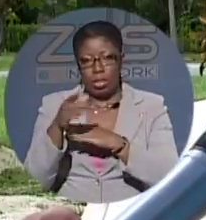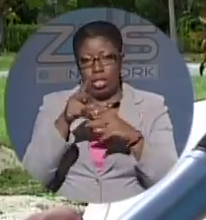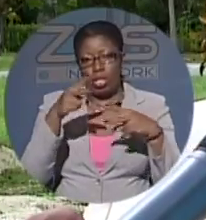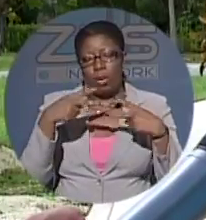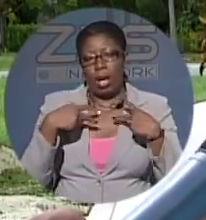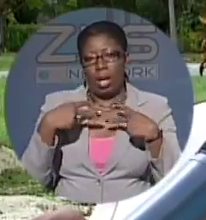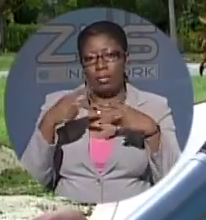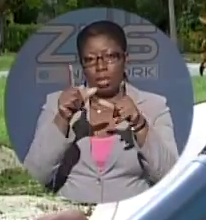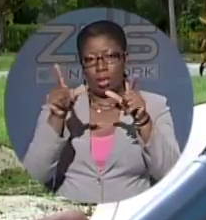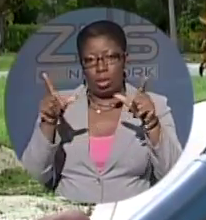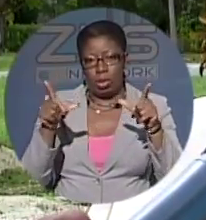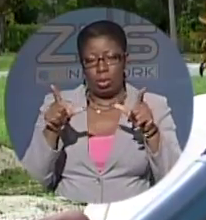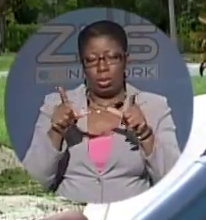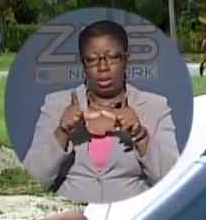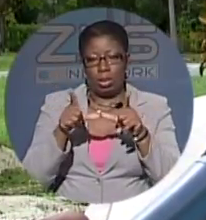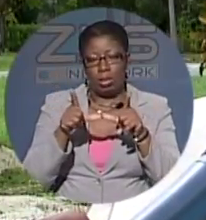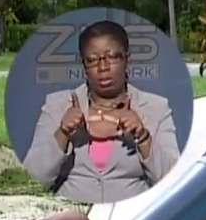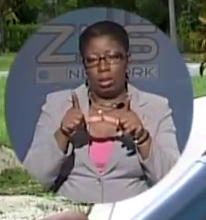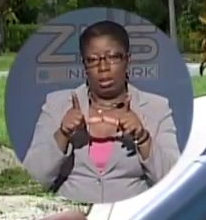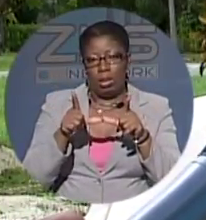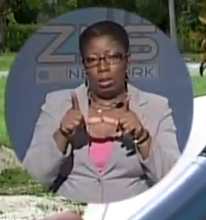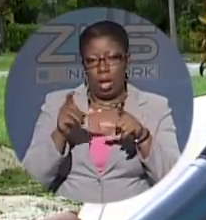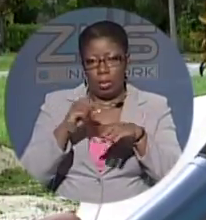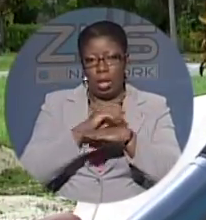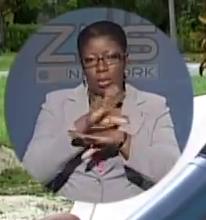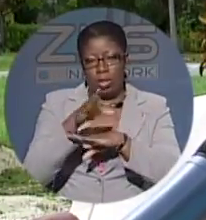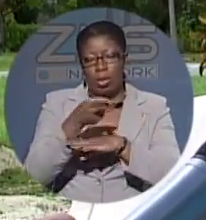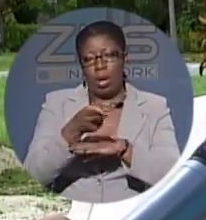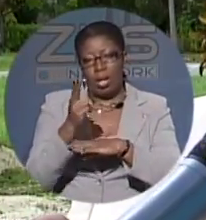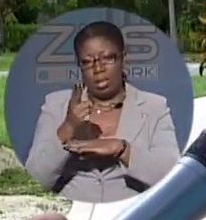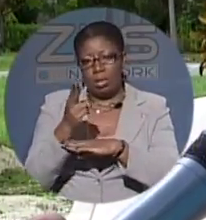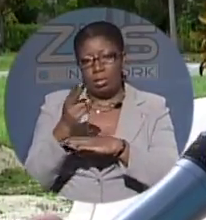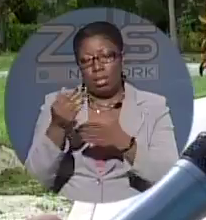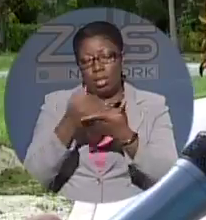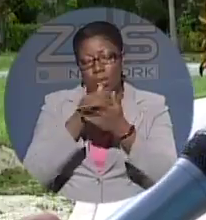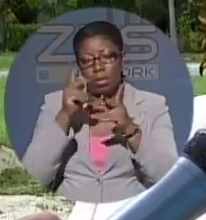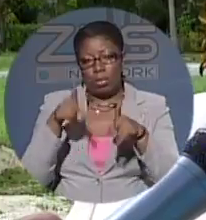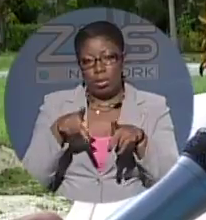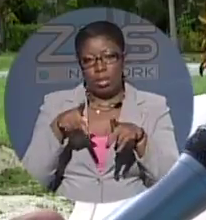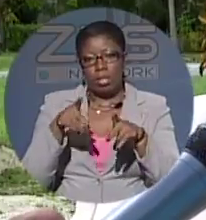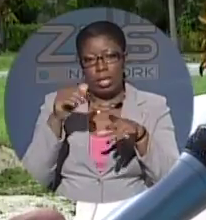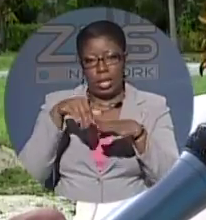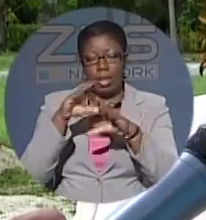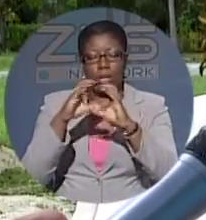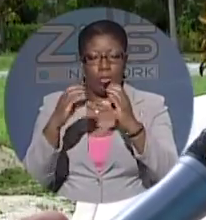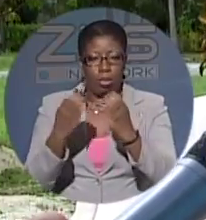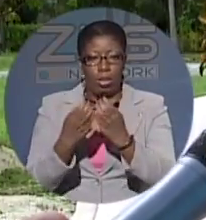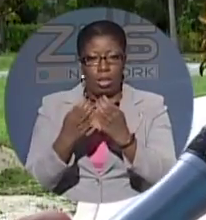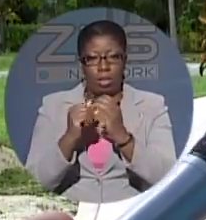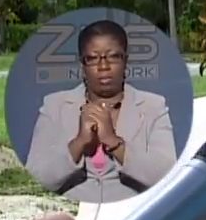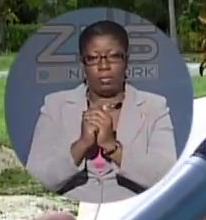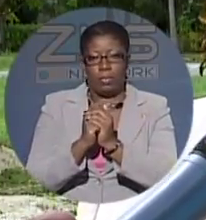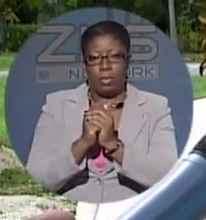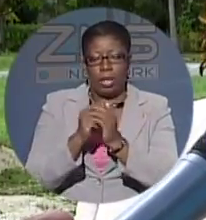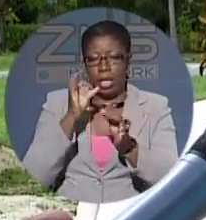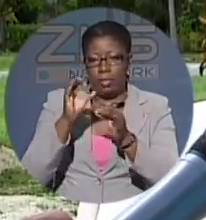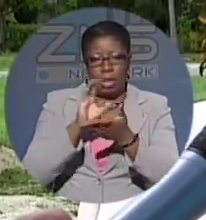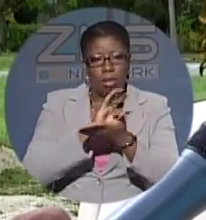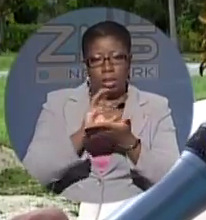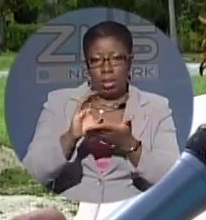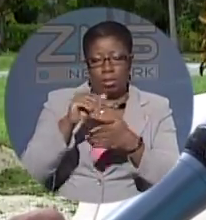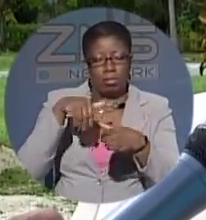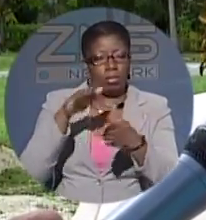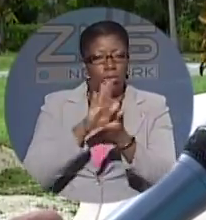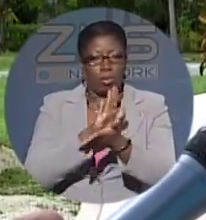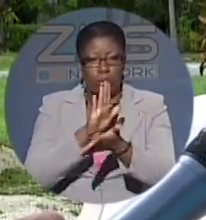local district council who hires quite a bit of persons in the community. Whether they are janitors in the schools or